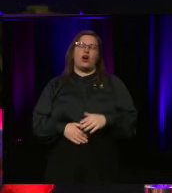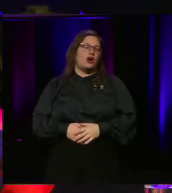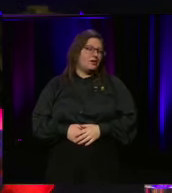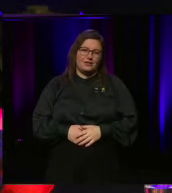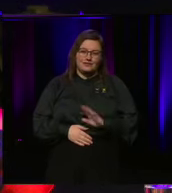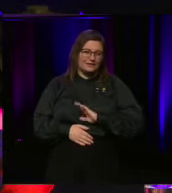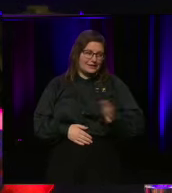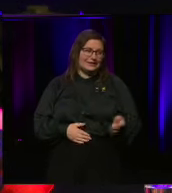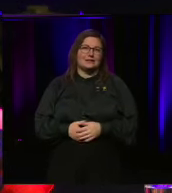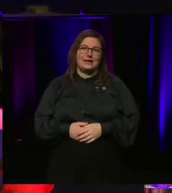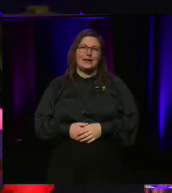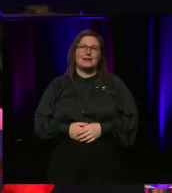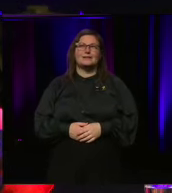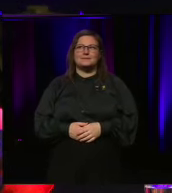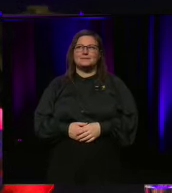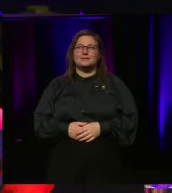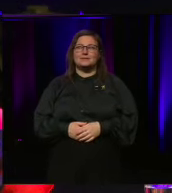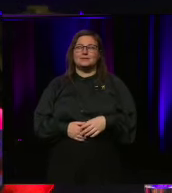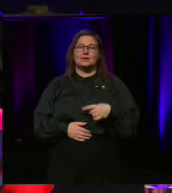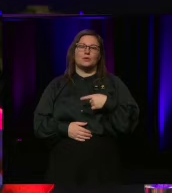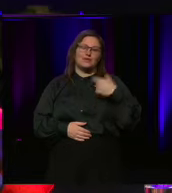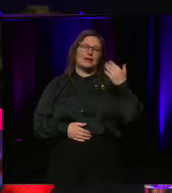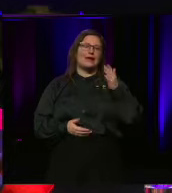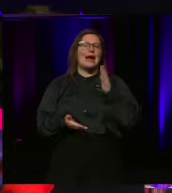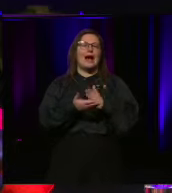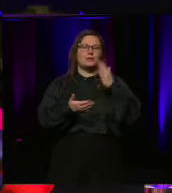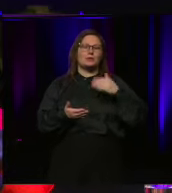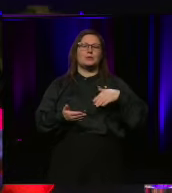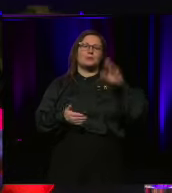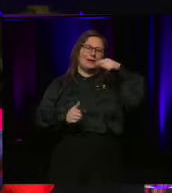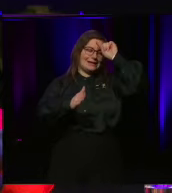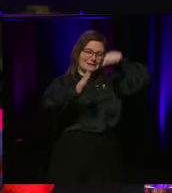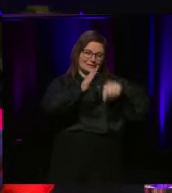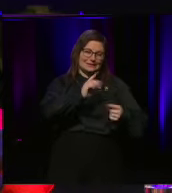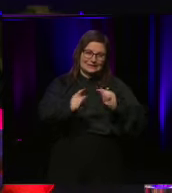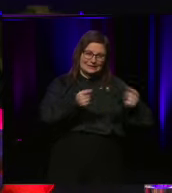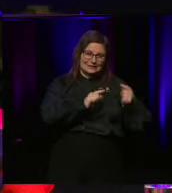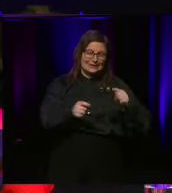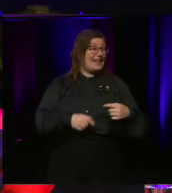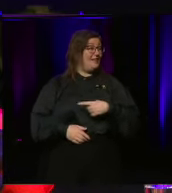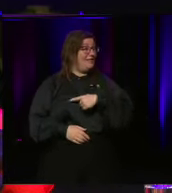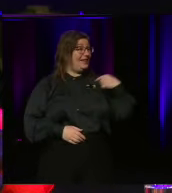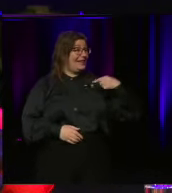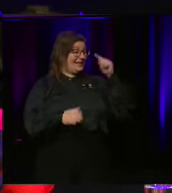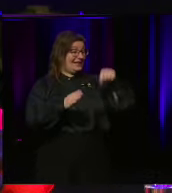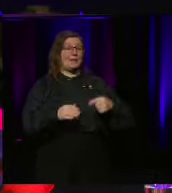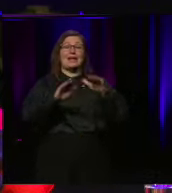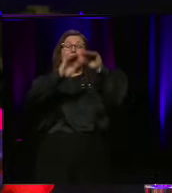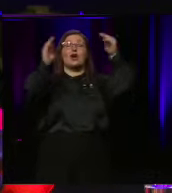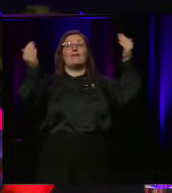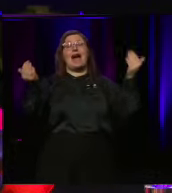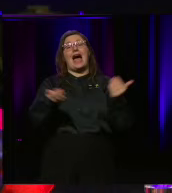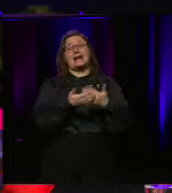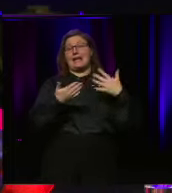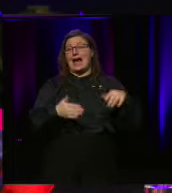question. And we can complicate it, or it's not we who complicate, the world is